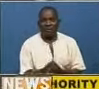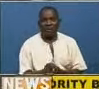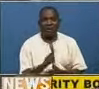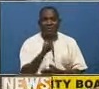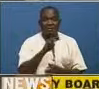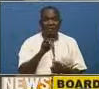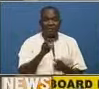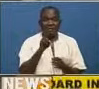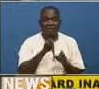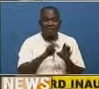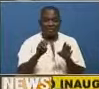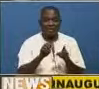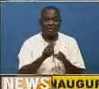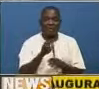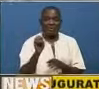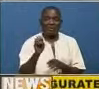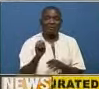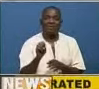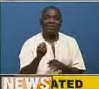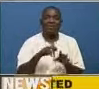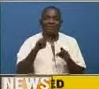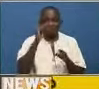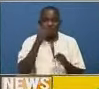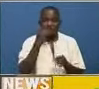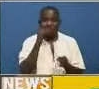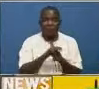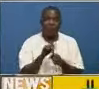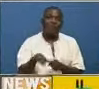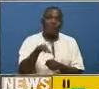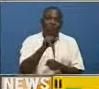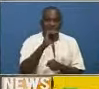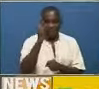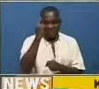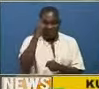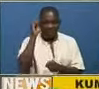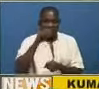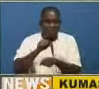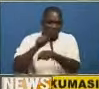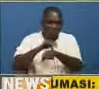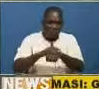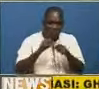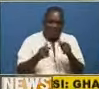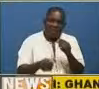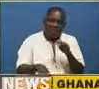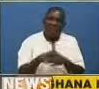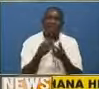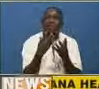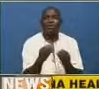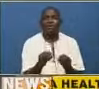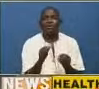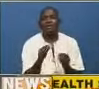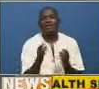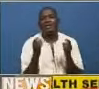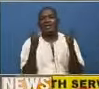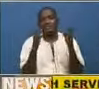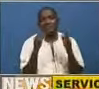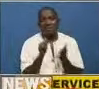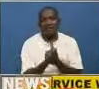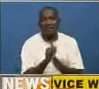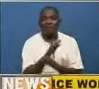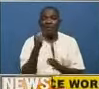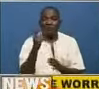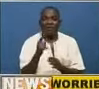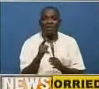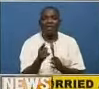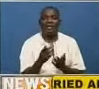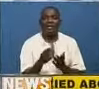East Regional Minister, Mr. Stephen Yakubu, assured the people that government will work on how to deal with the disasters which nobody